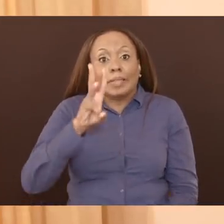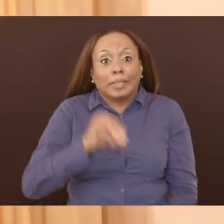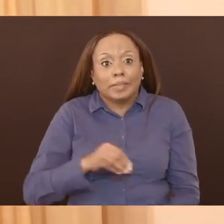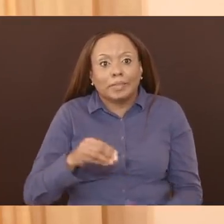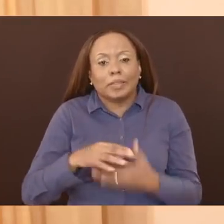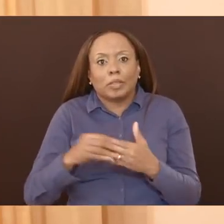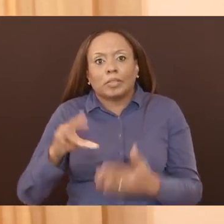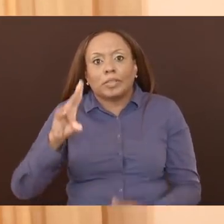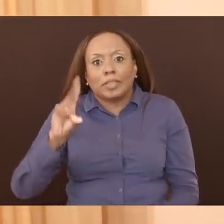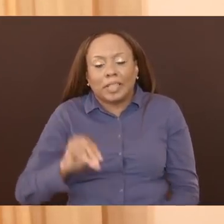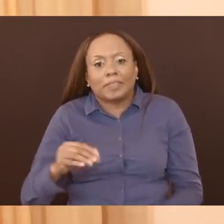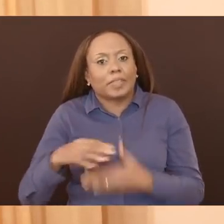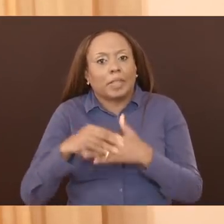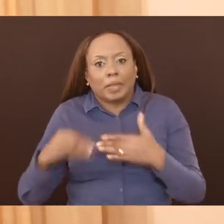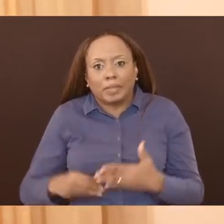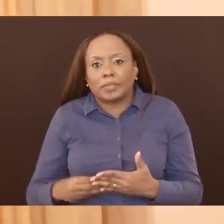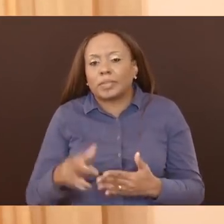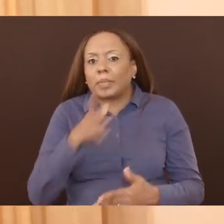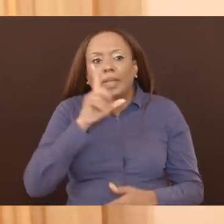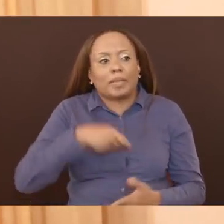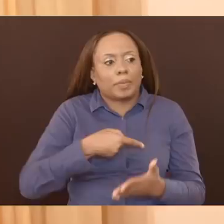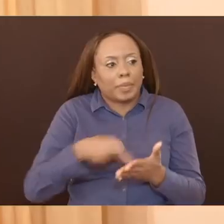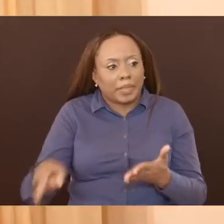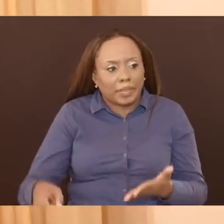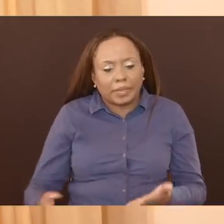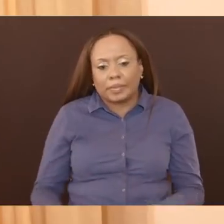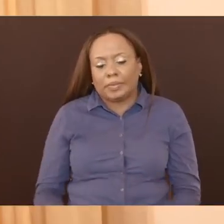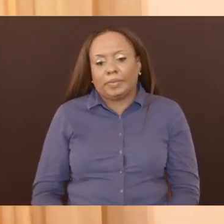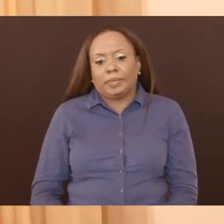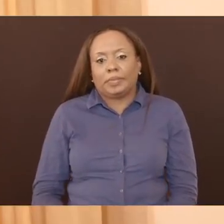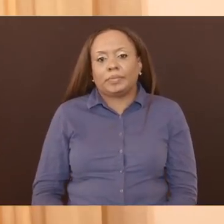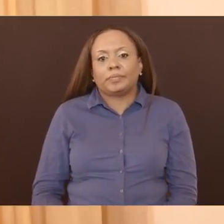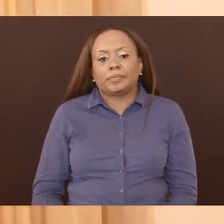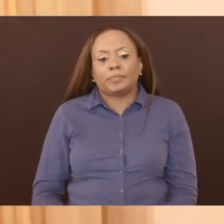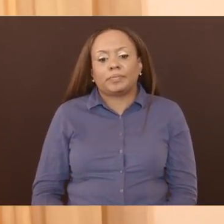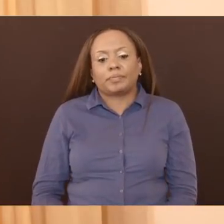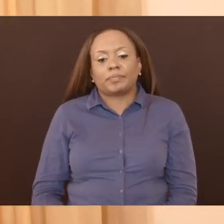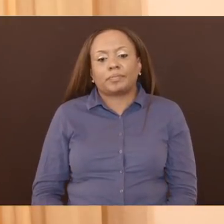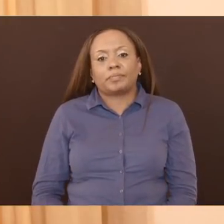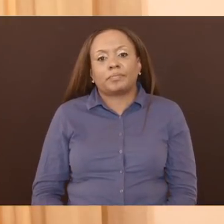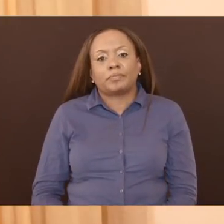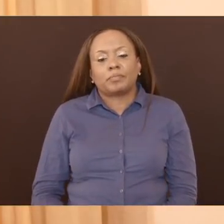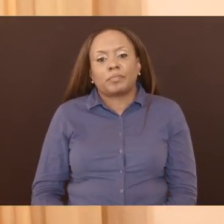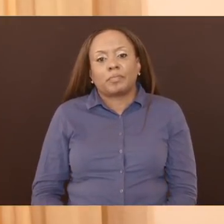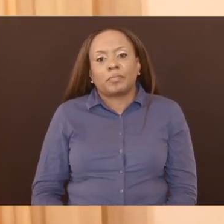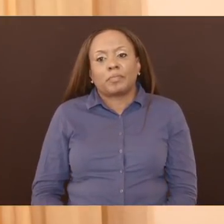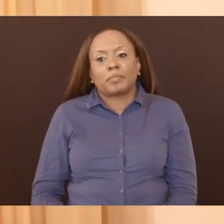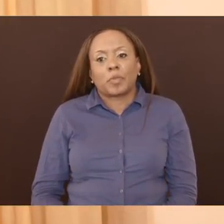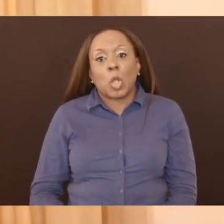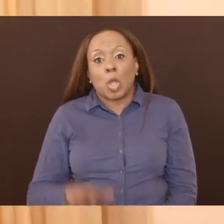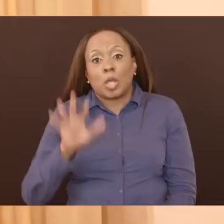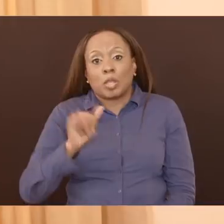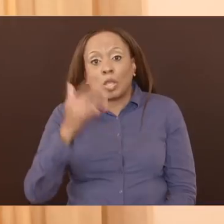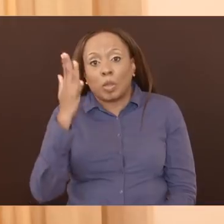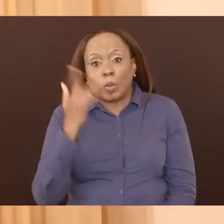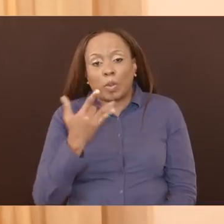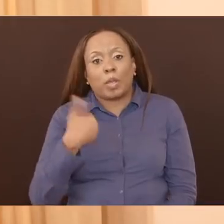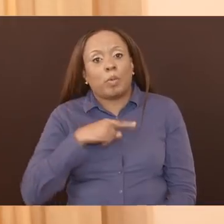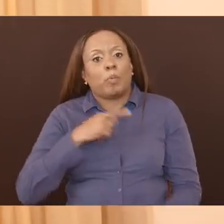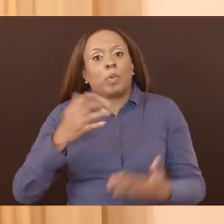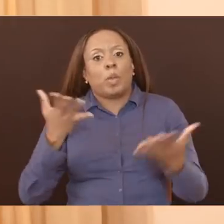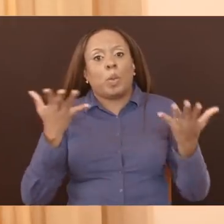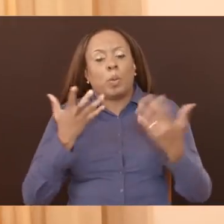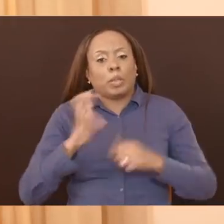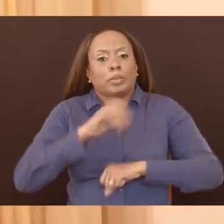herself. It is against that backdrop that we have agreed, therefore, to carry community vaccine stations.